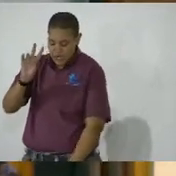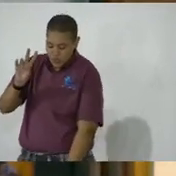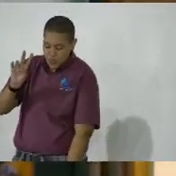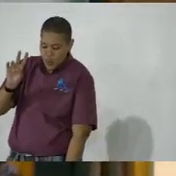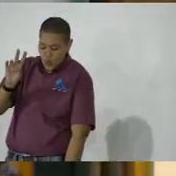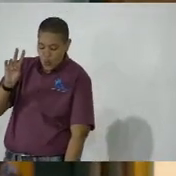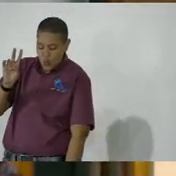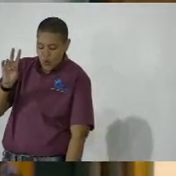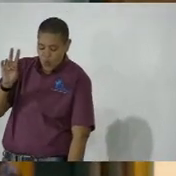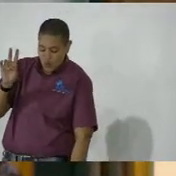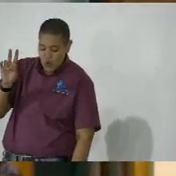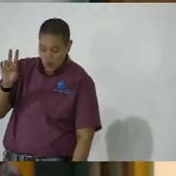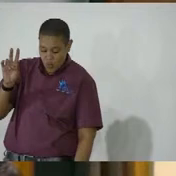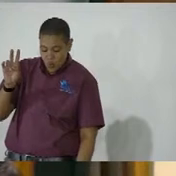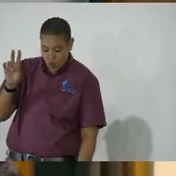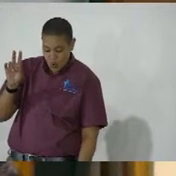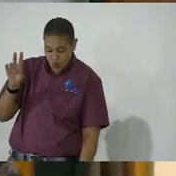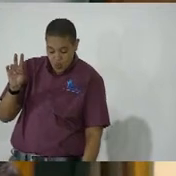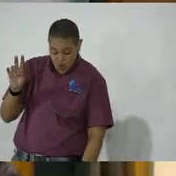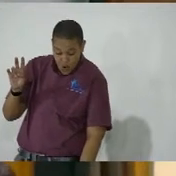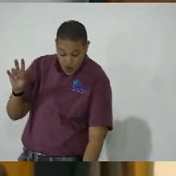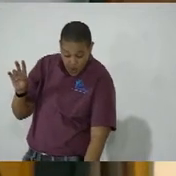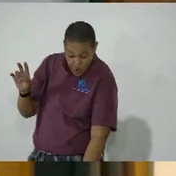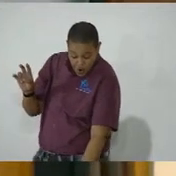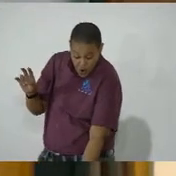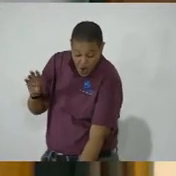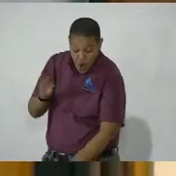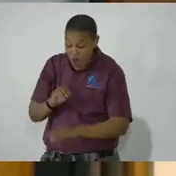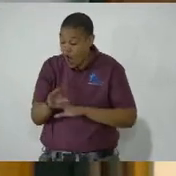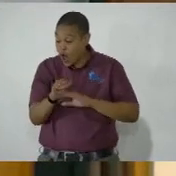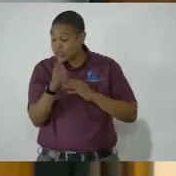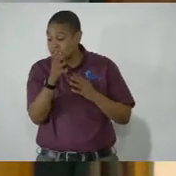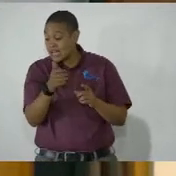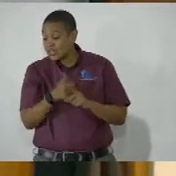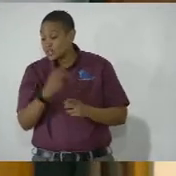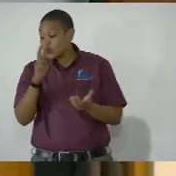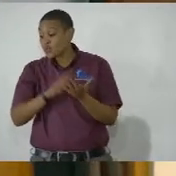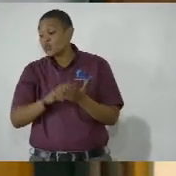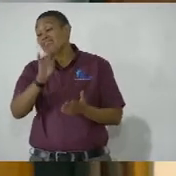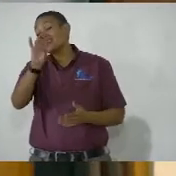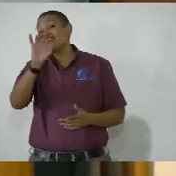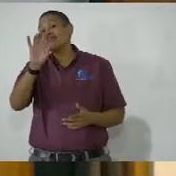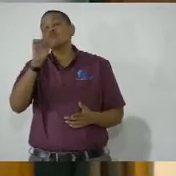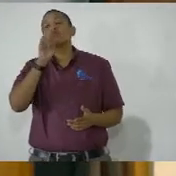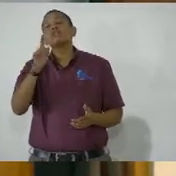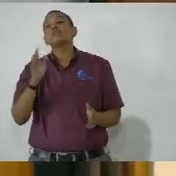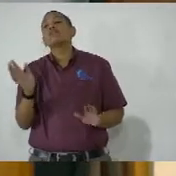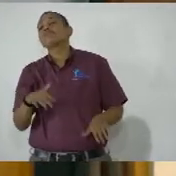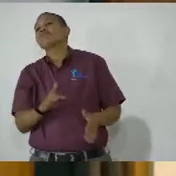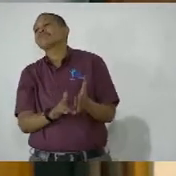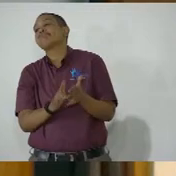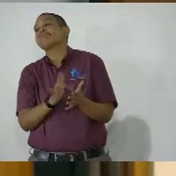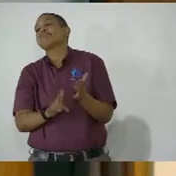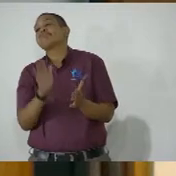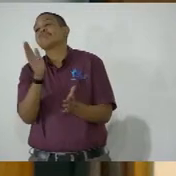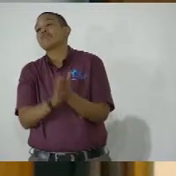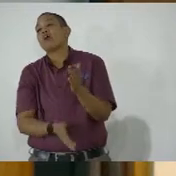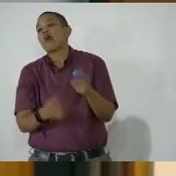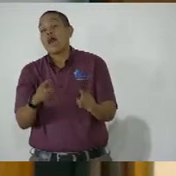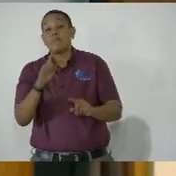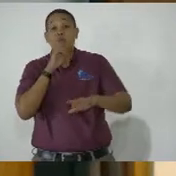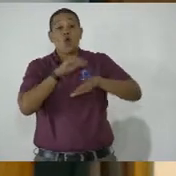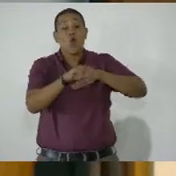to Council assignments, and 2,471 matters were disposed of. Additionally, Madam Speaker, the